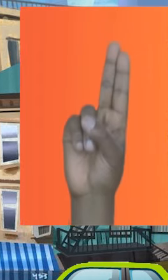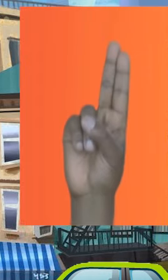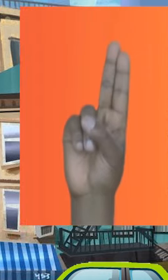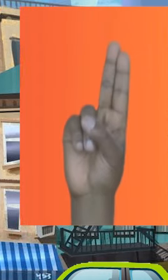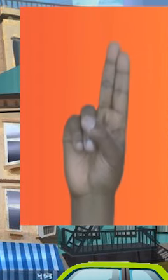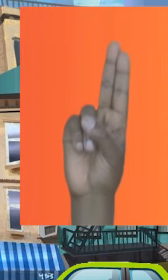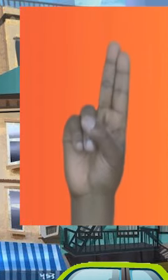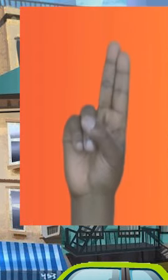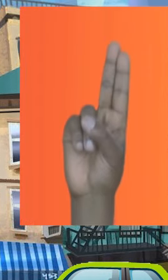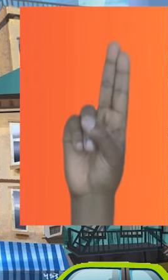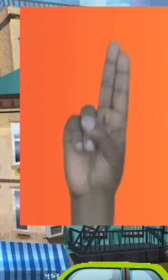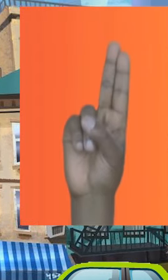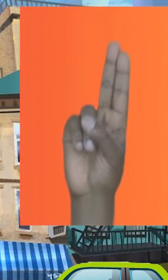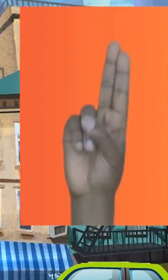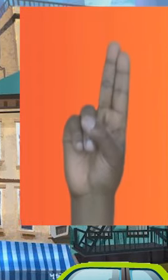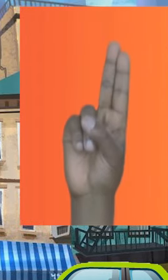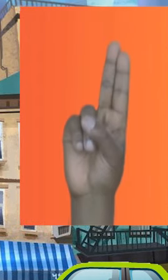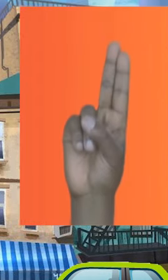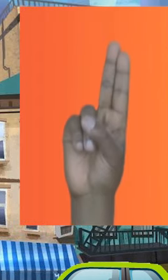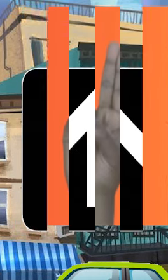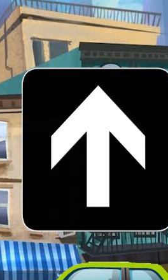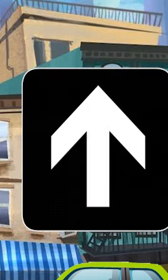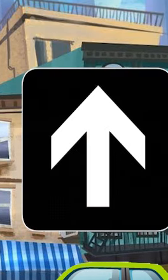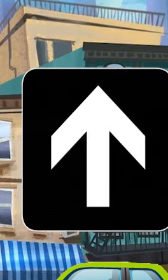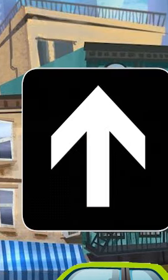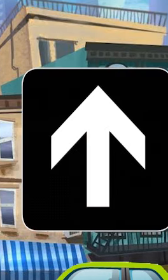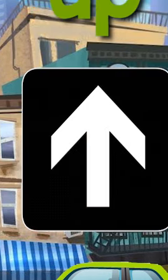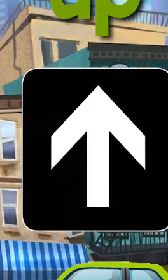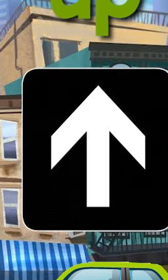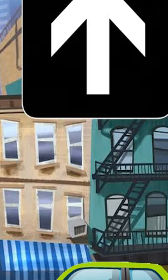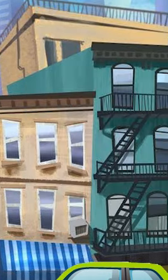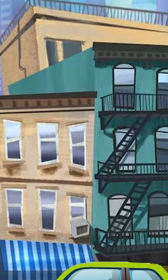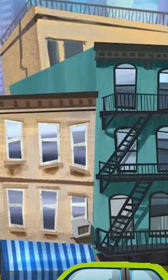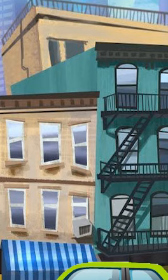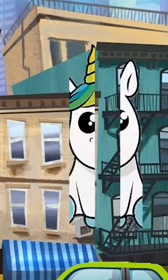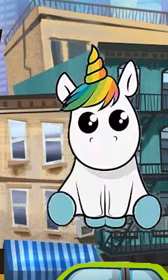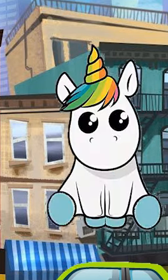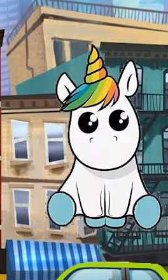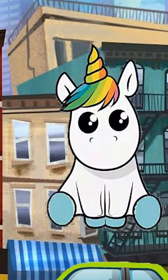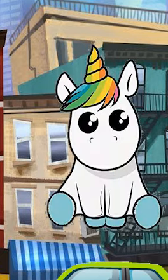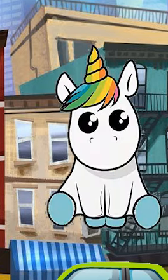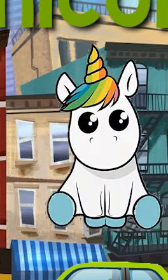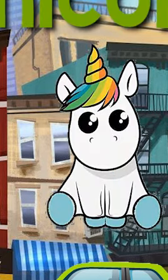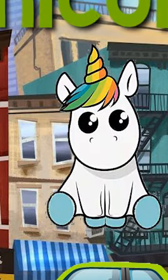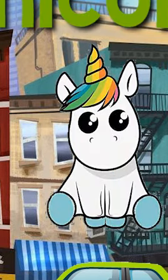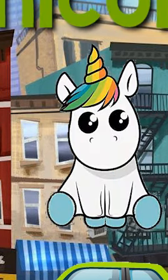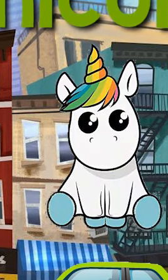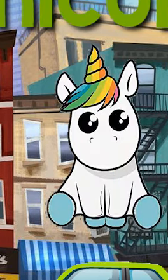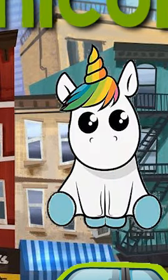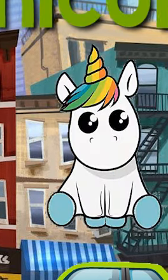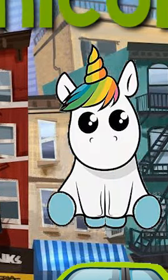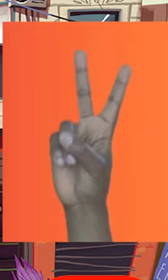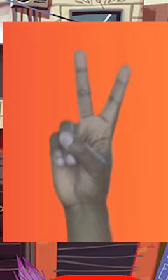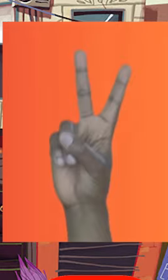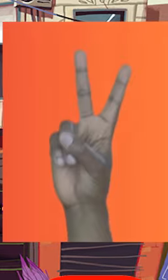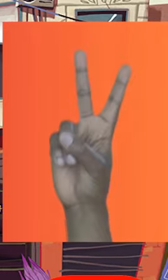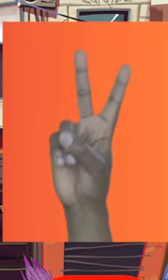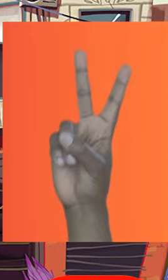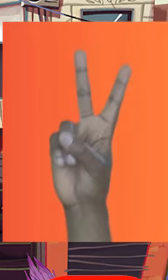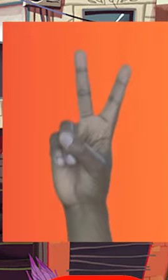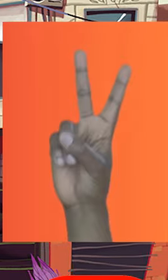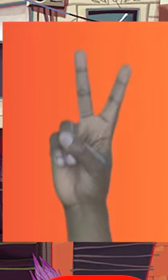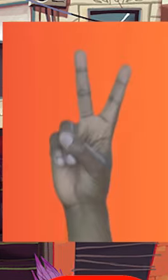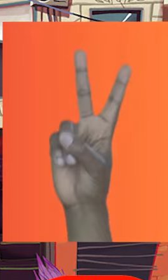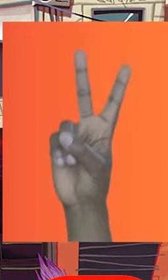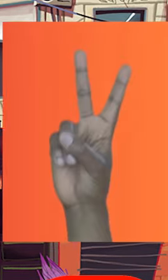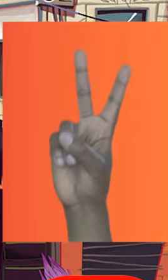the letter U. This is the letter U. Go up. Unicorn. Yo. This is